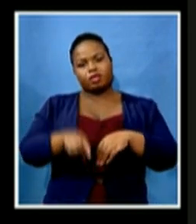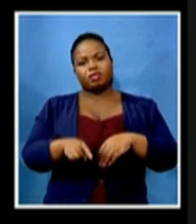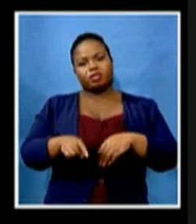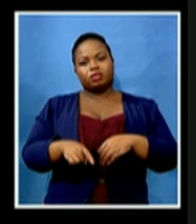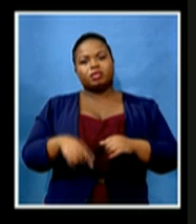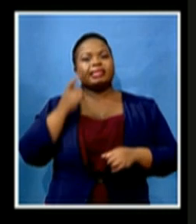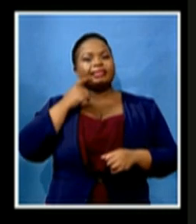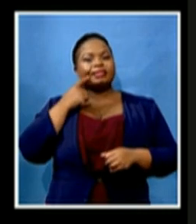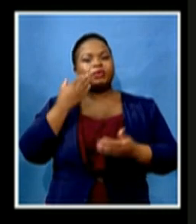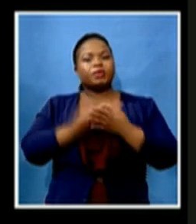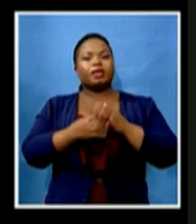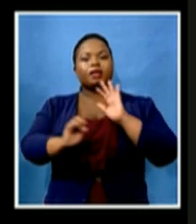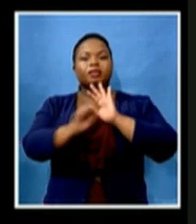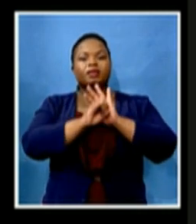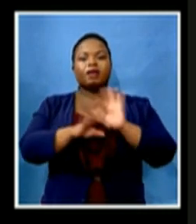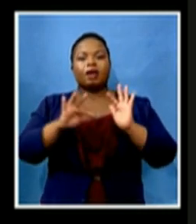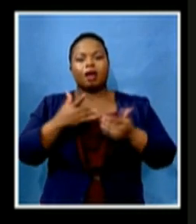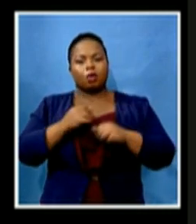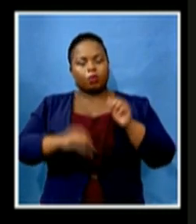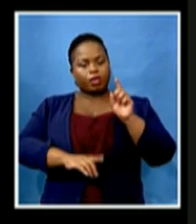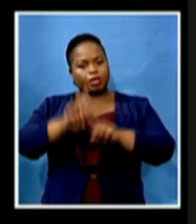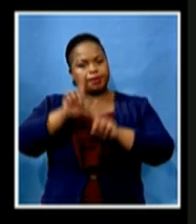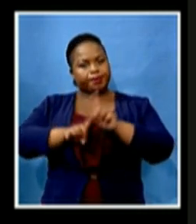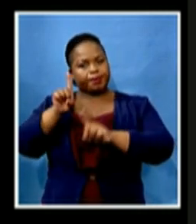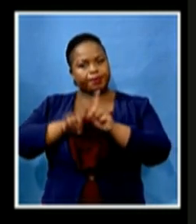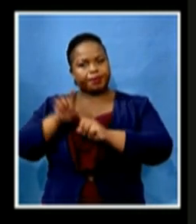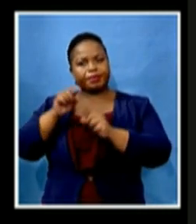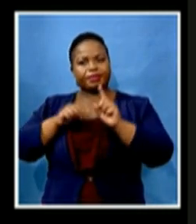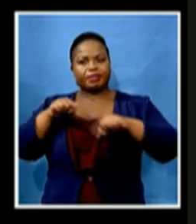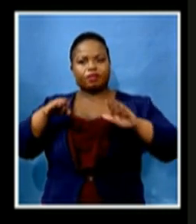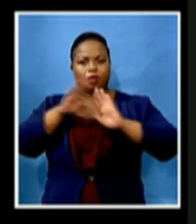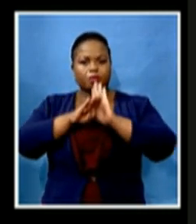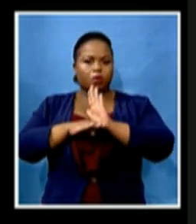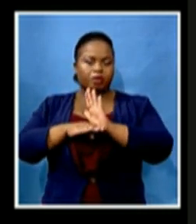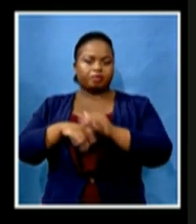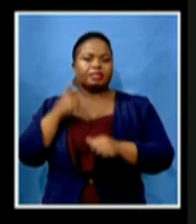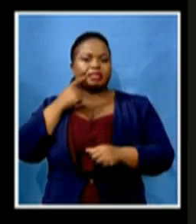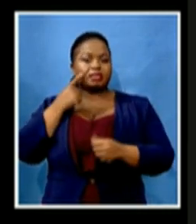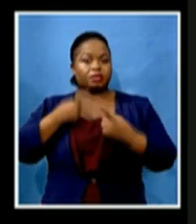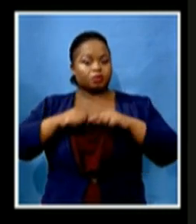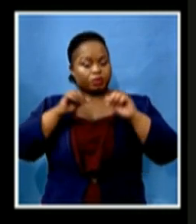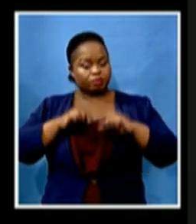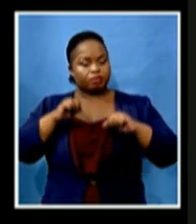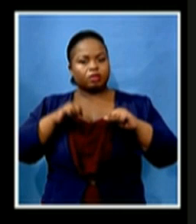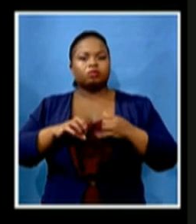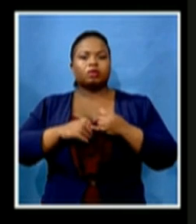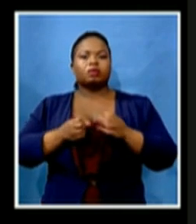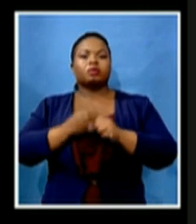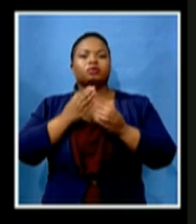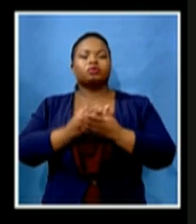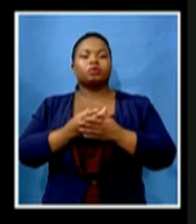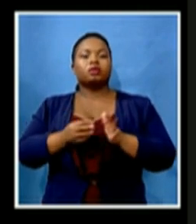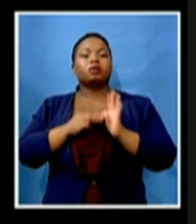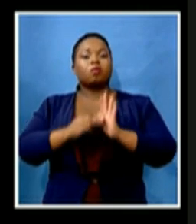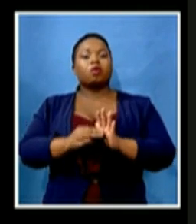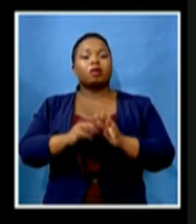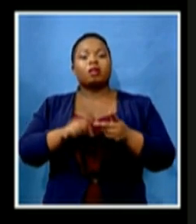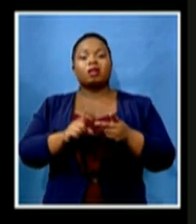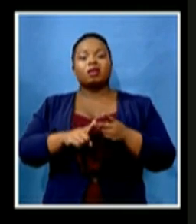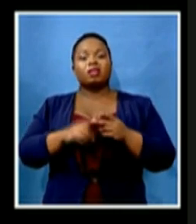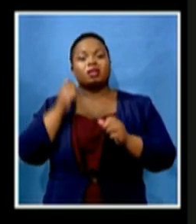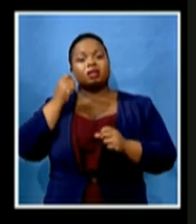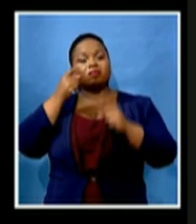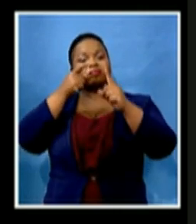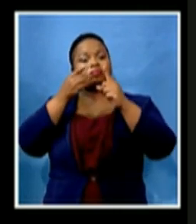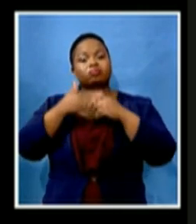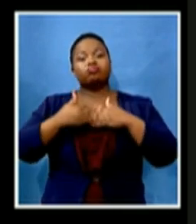programs, in order to allow us to ensure that the modeling as well as the projections stay in tune with